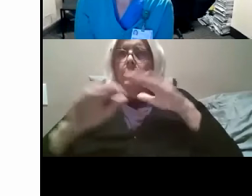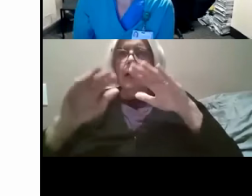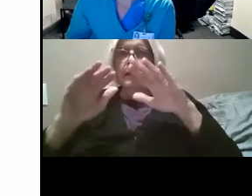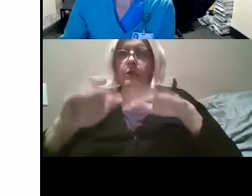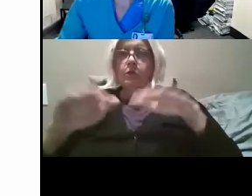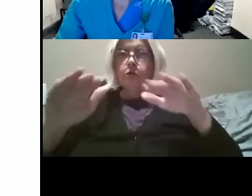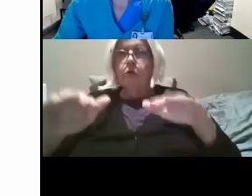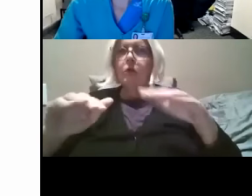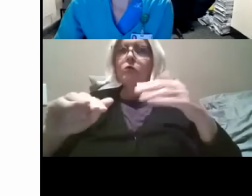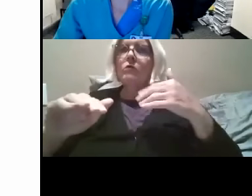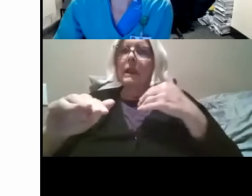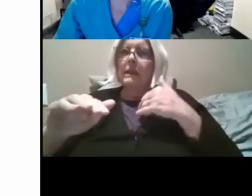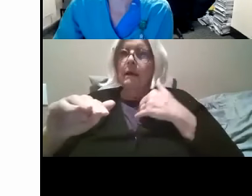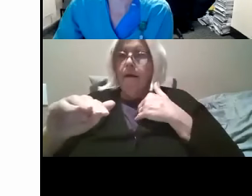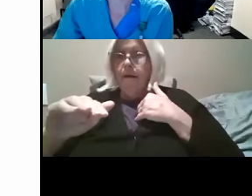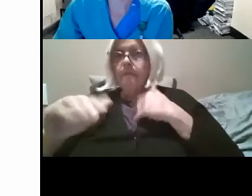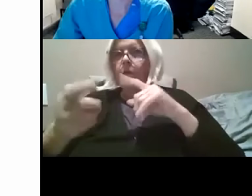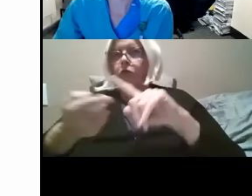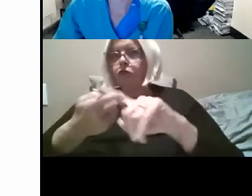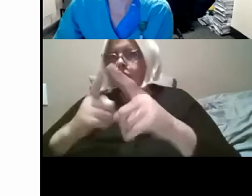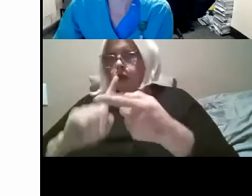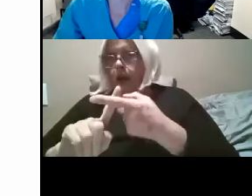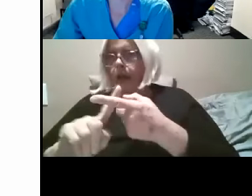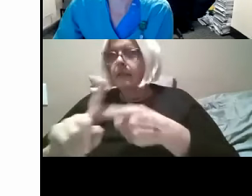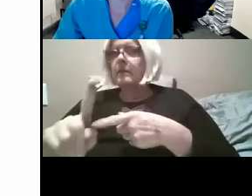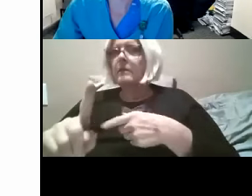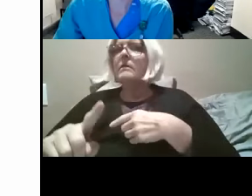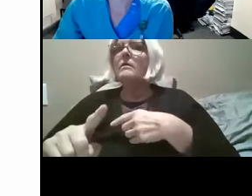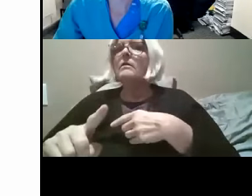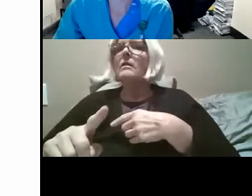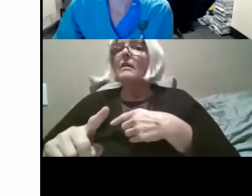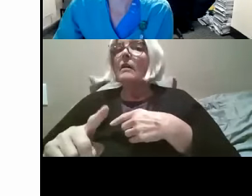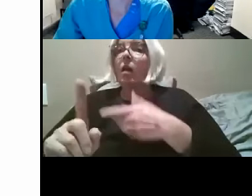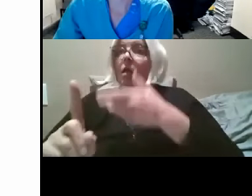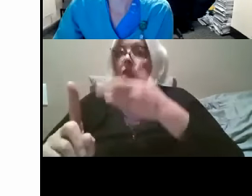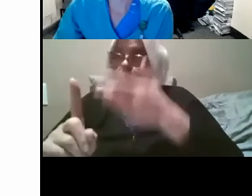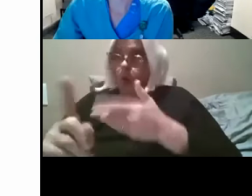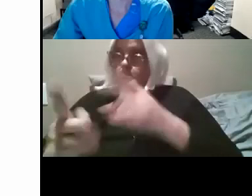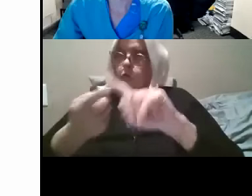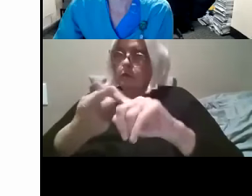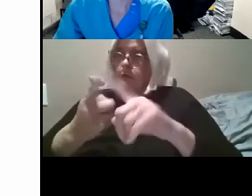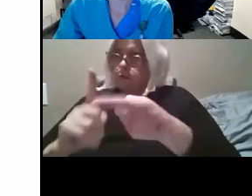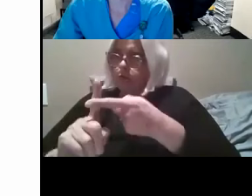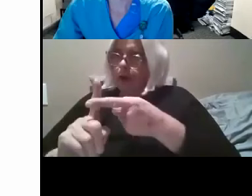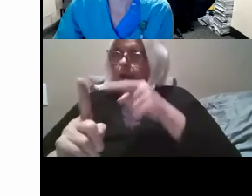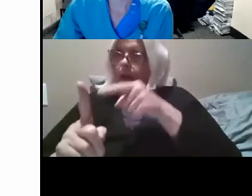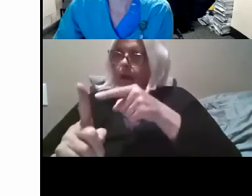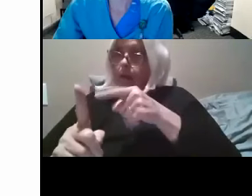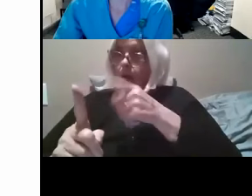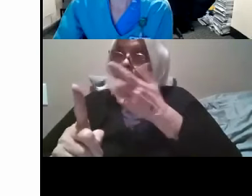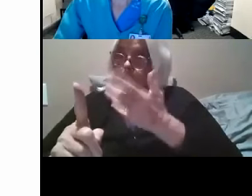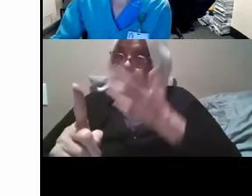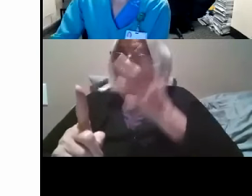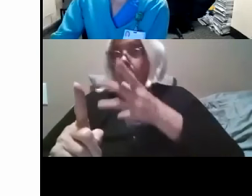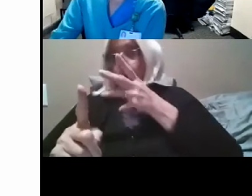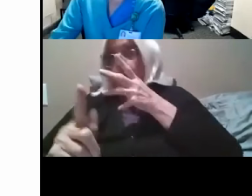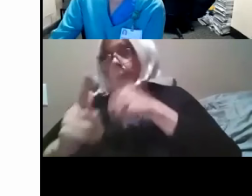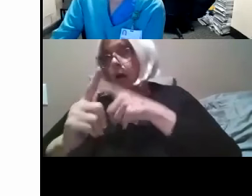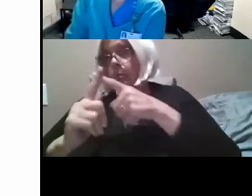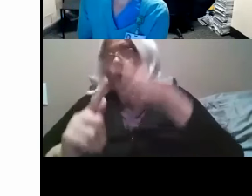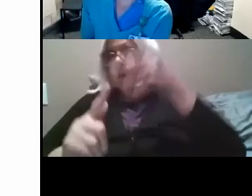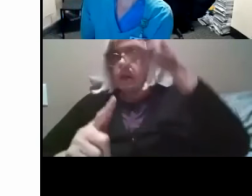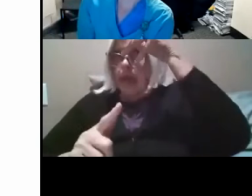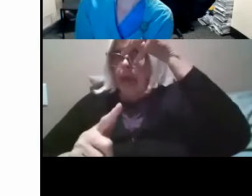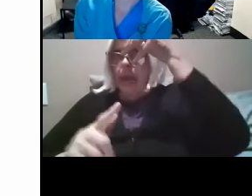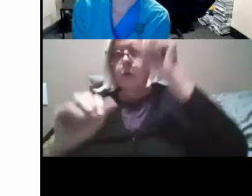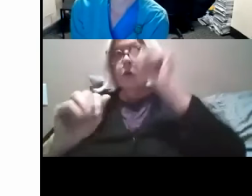immunocompromising conditions. They're at school with kids who have young siblings. They have a young sibling, that they